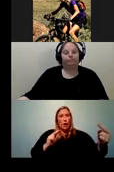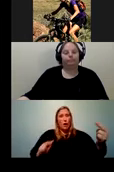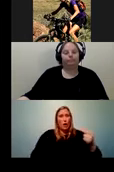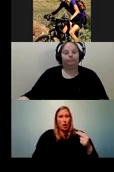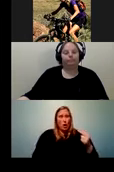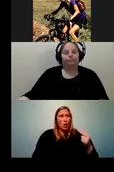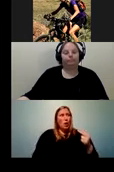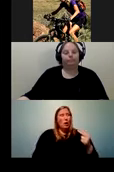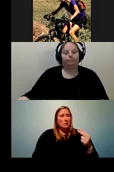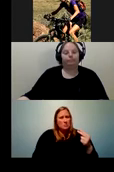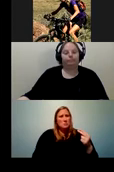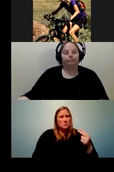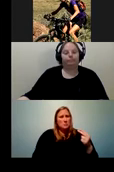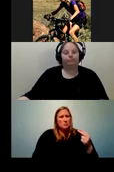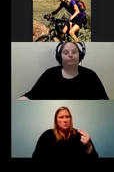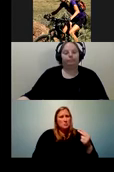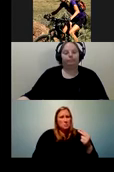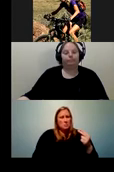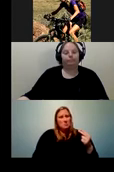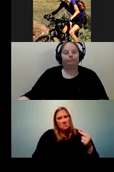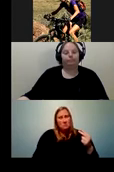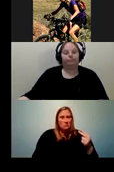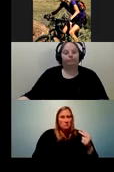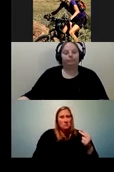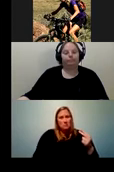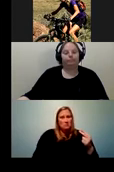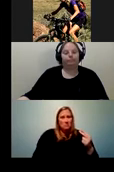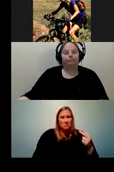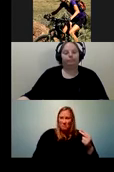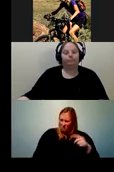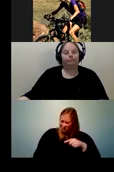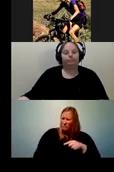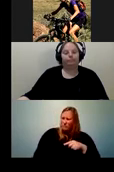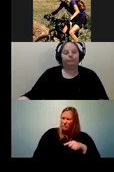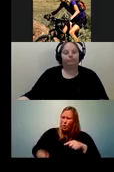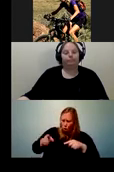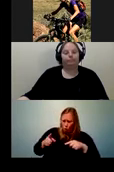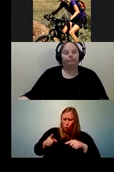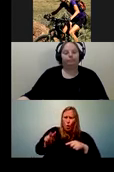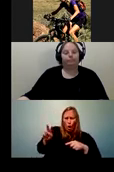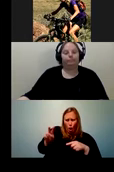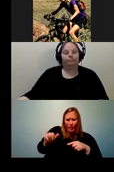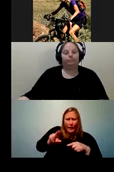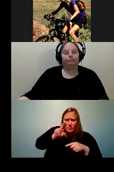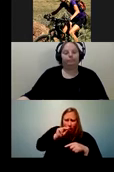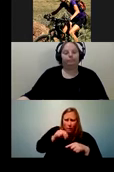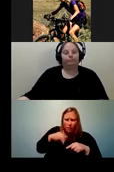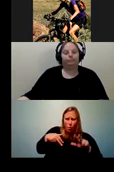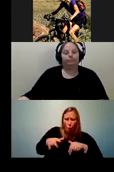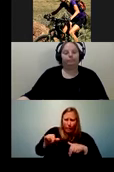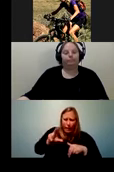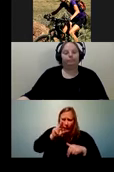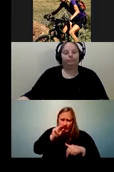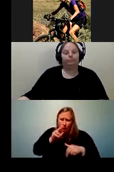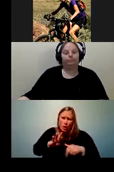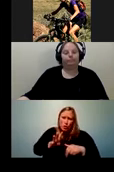to the common simple denominator, which is probably if walks like a duck and talks like a duck, then we're acting like friends, we're friends, right? So